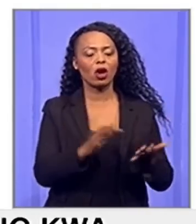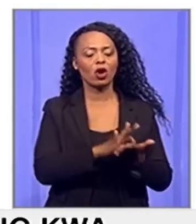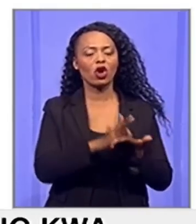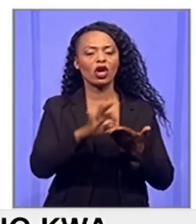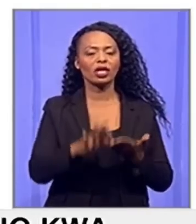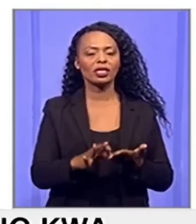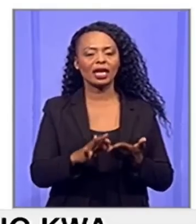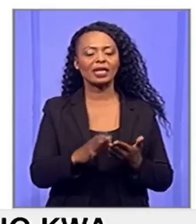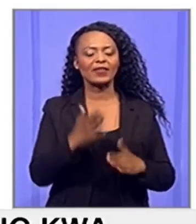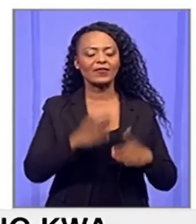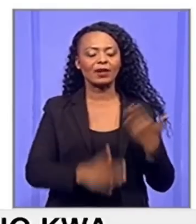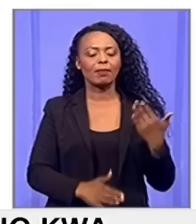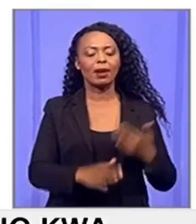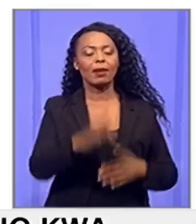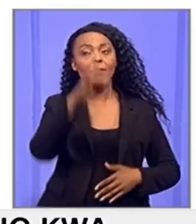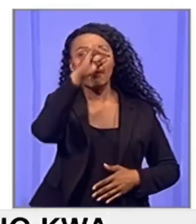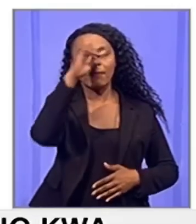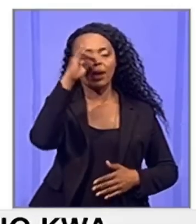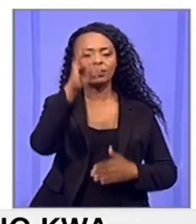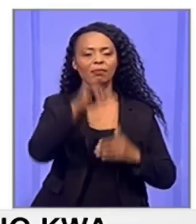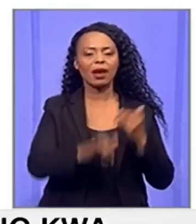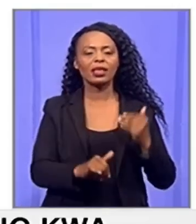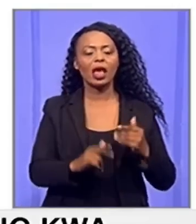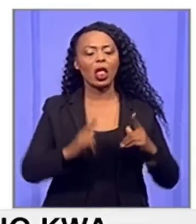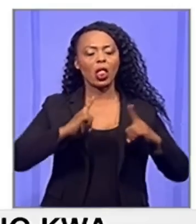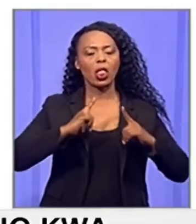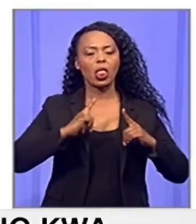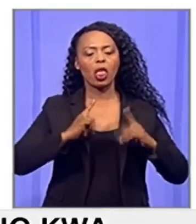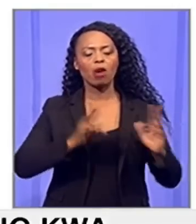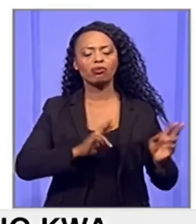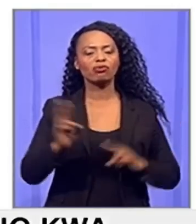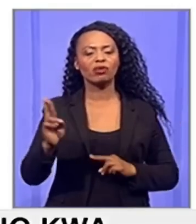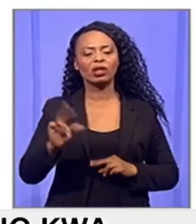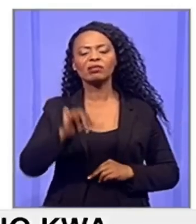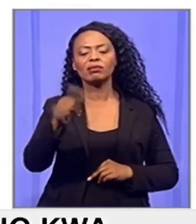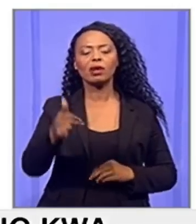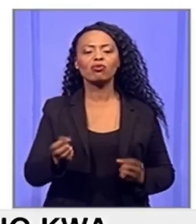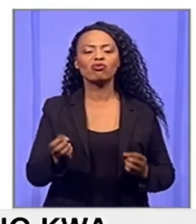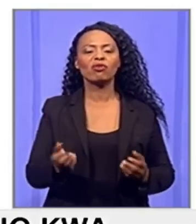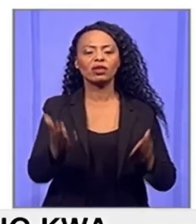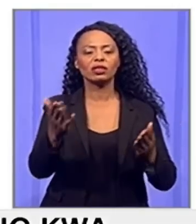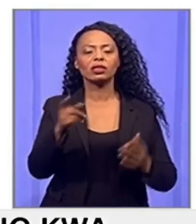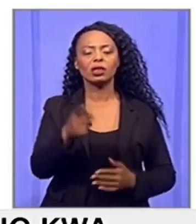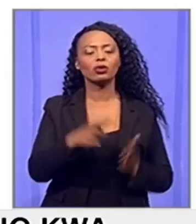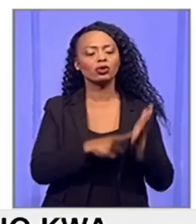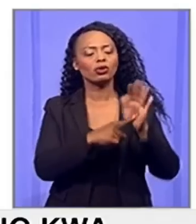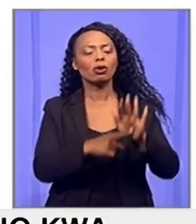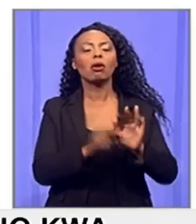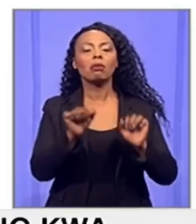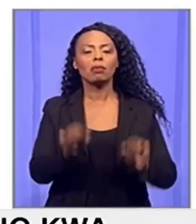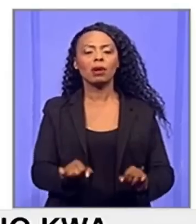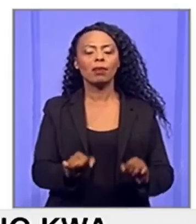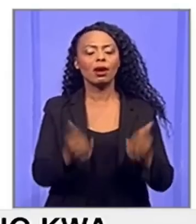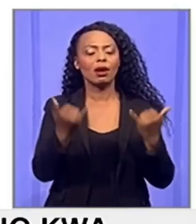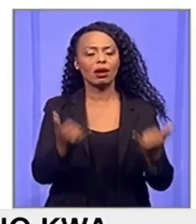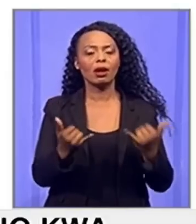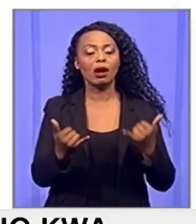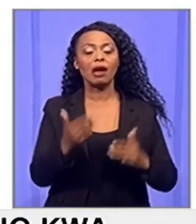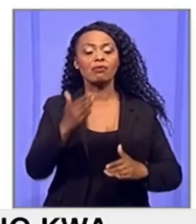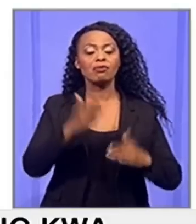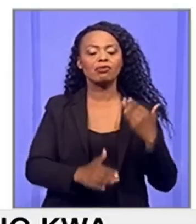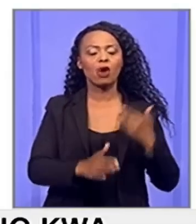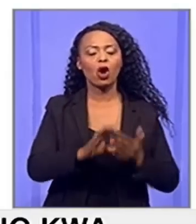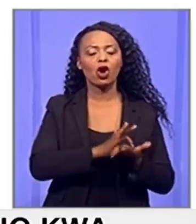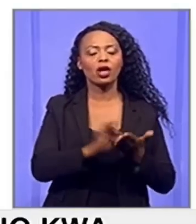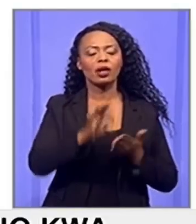ya bona e fela in March chance we the necessary provisions gore o ba bontshe gore okay ra bona it's ending ka